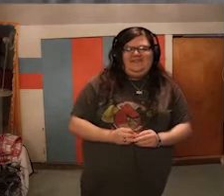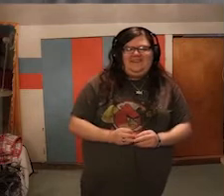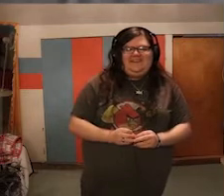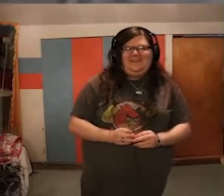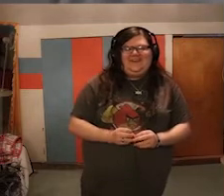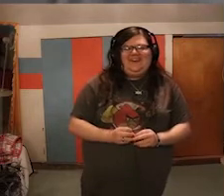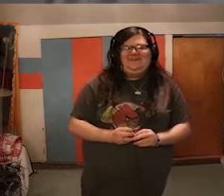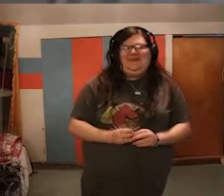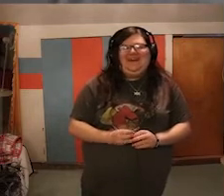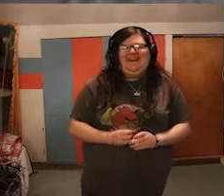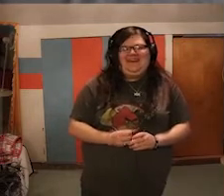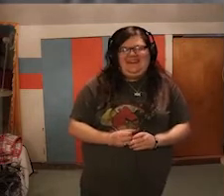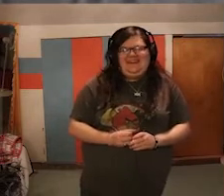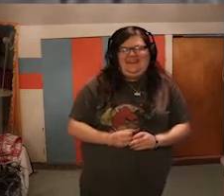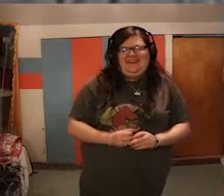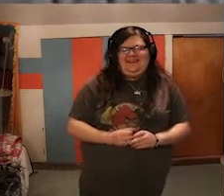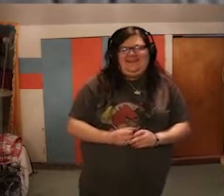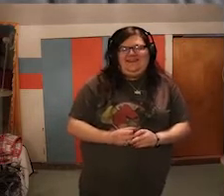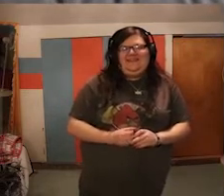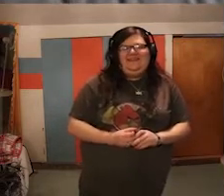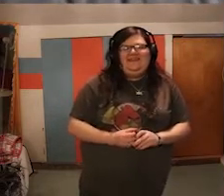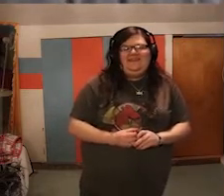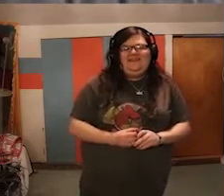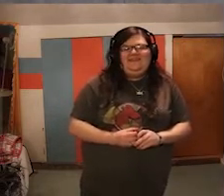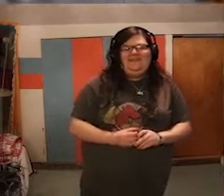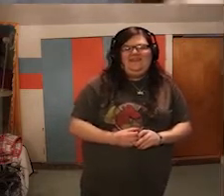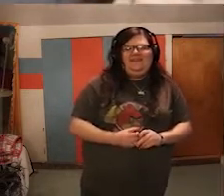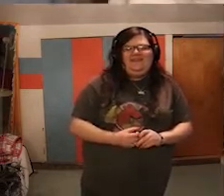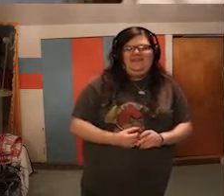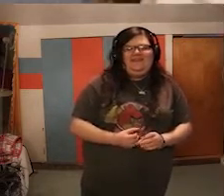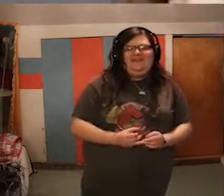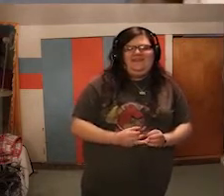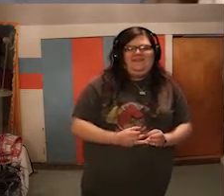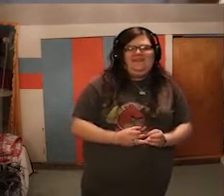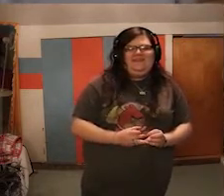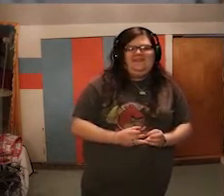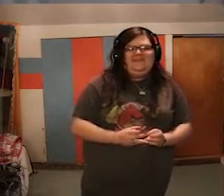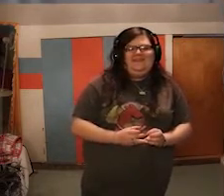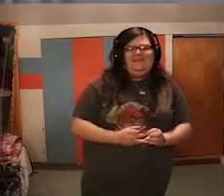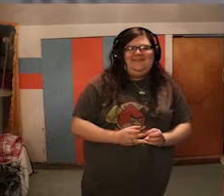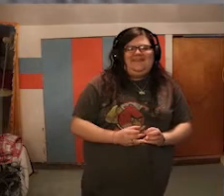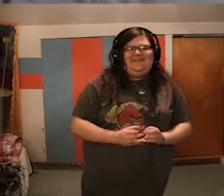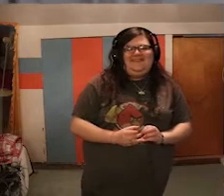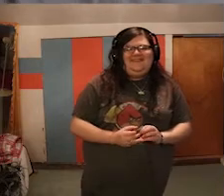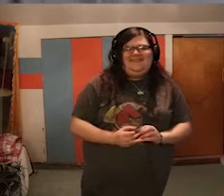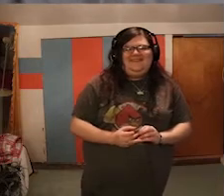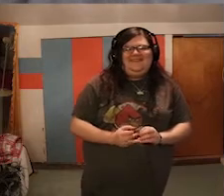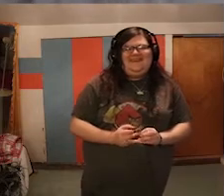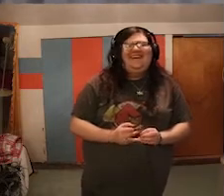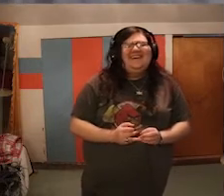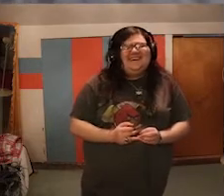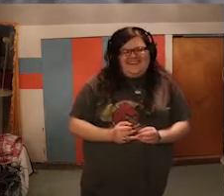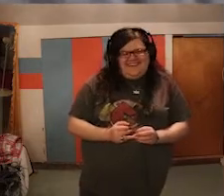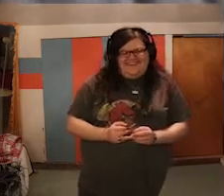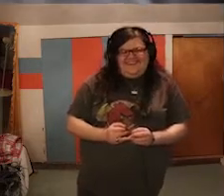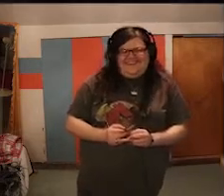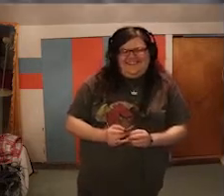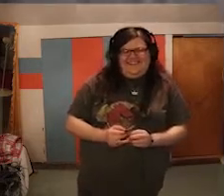go to bed. So, go to bed. I feel like you need to be tired as well. At least you're resting on your TikTok, Eddie. That shows you like it.